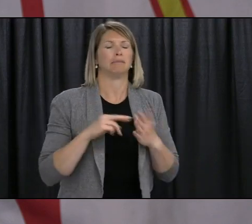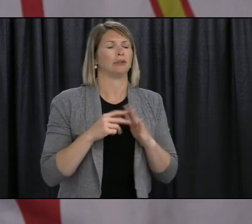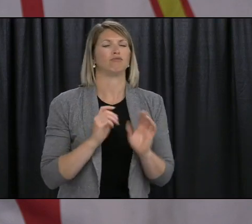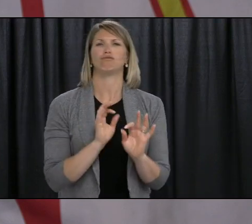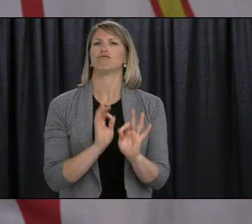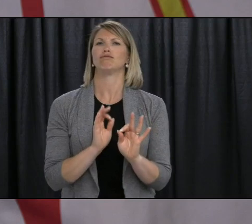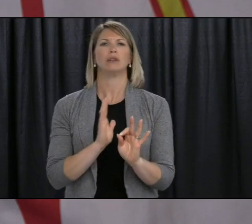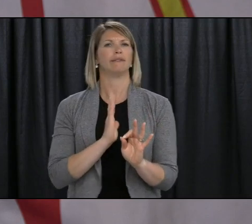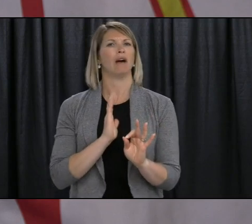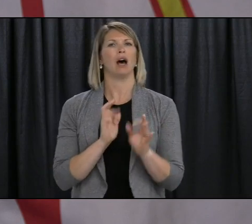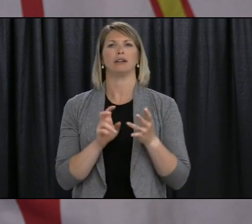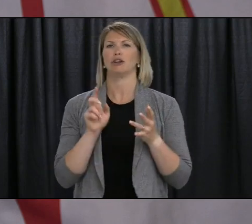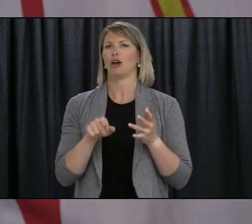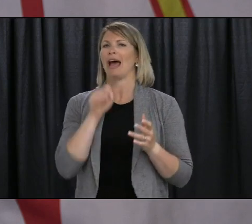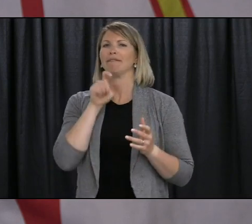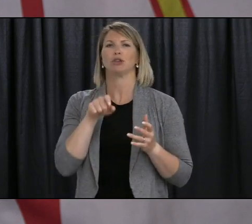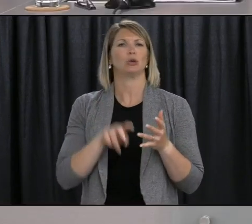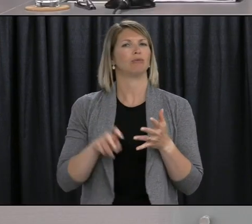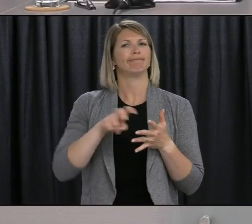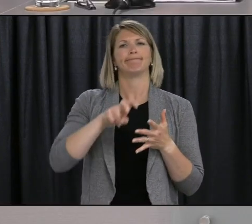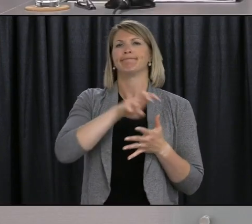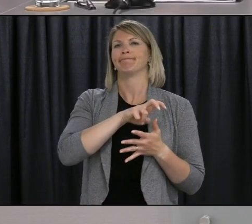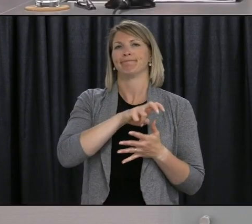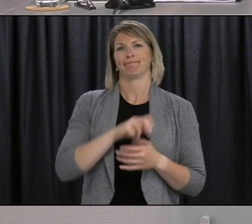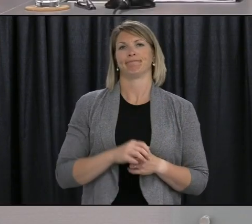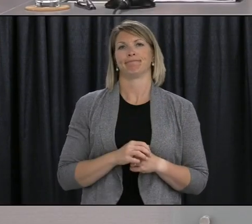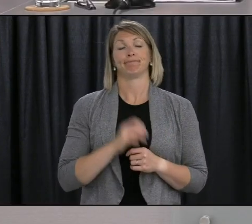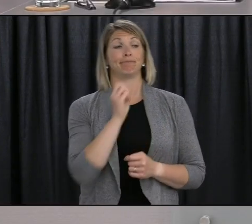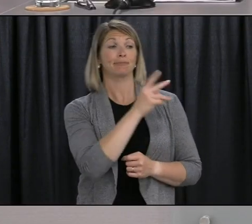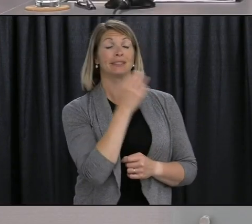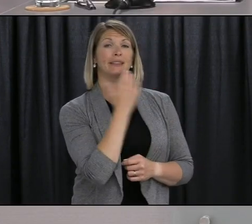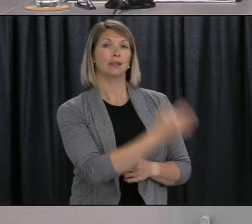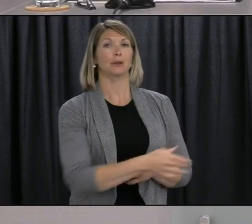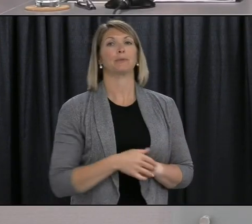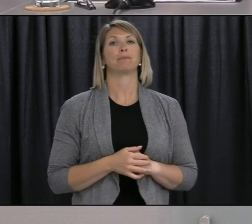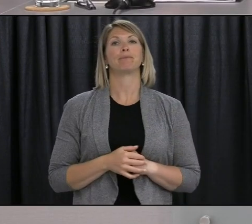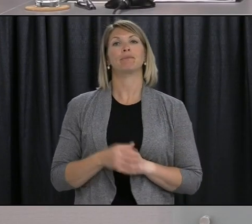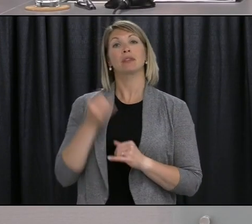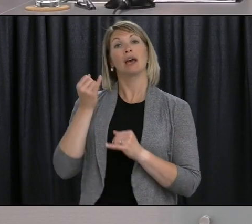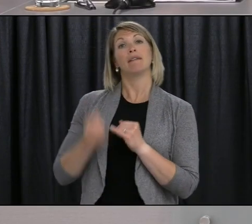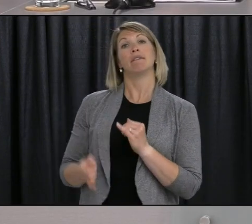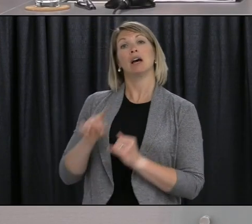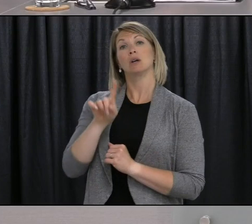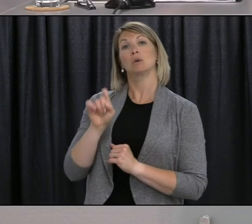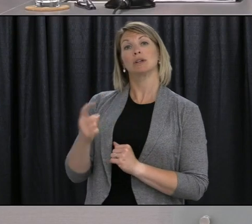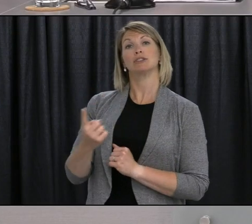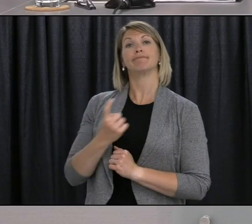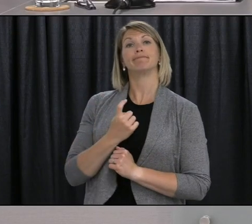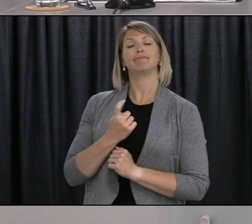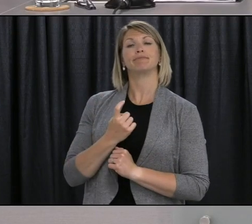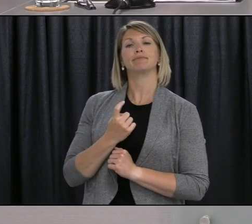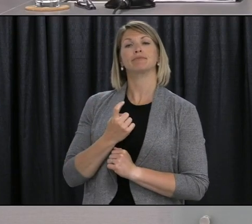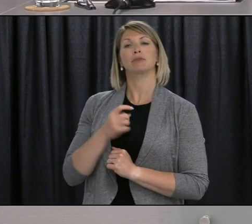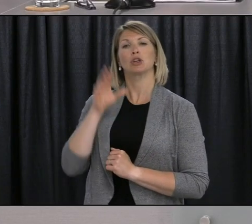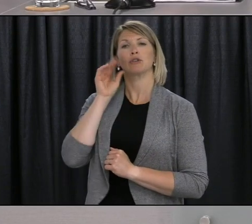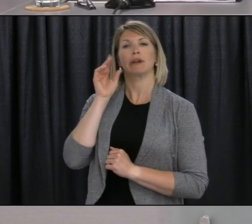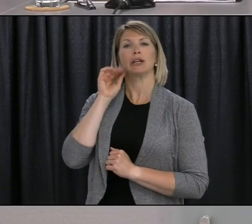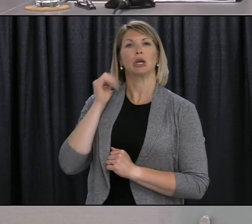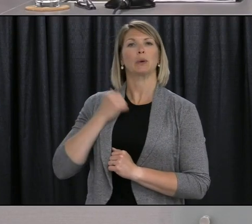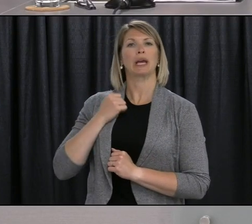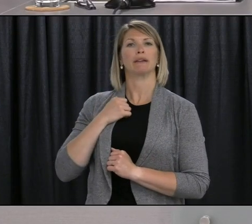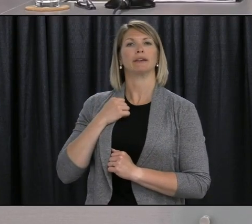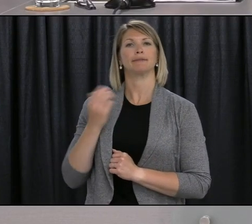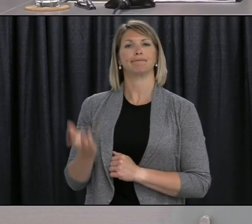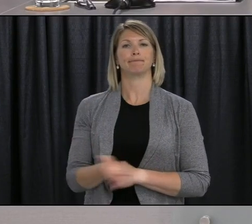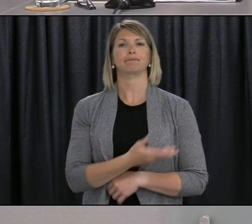move backwards. Okay, thank you. And our final questions today are from Patrick Butler of Radio Canada. Please go